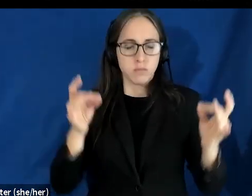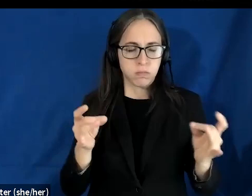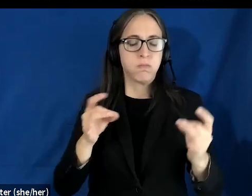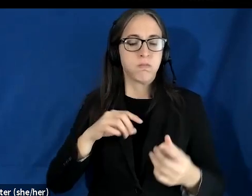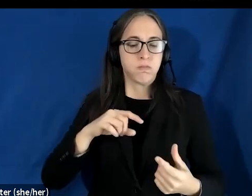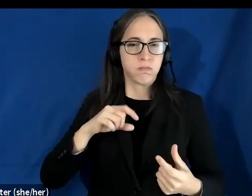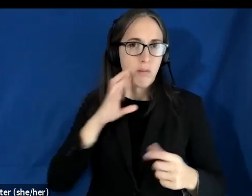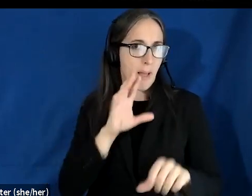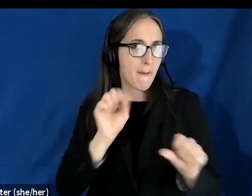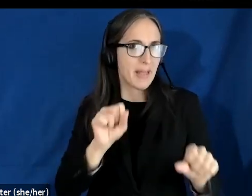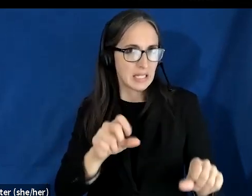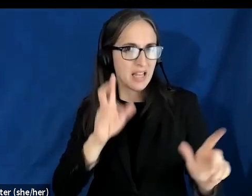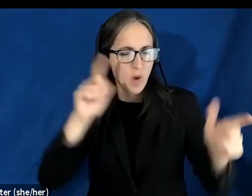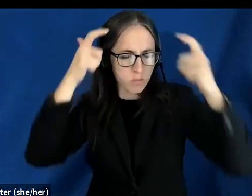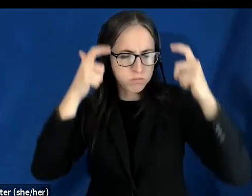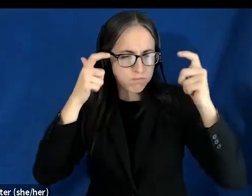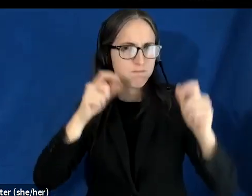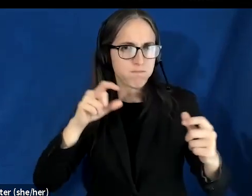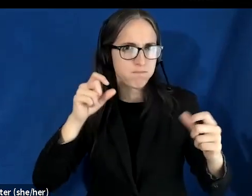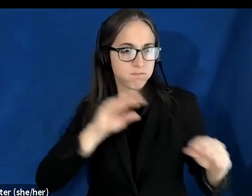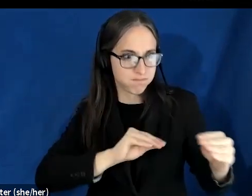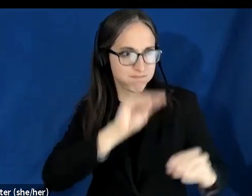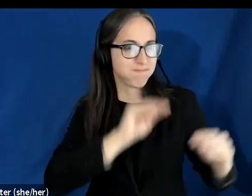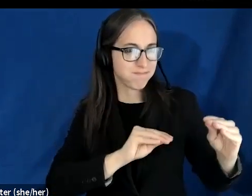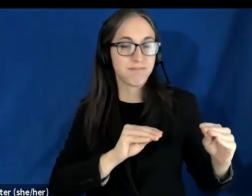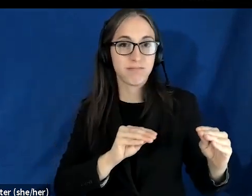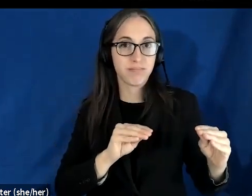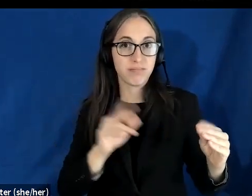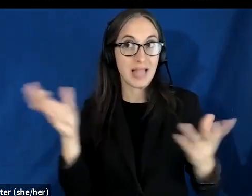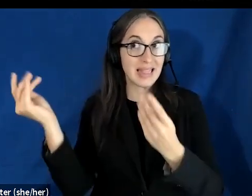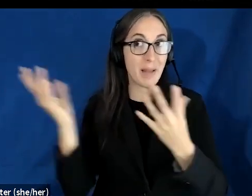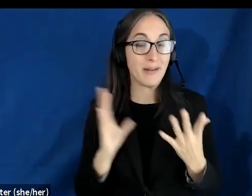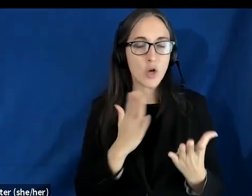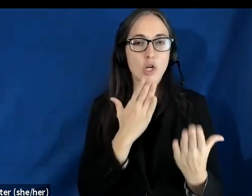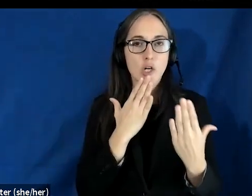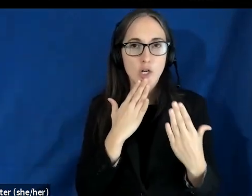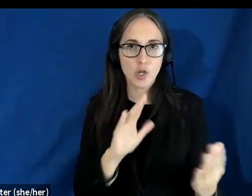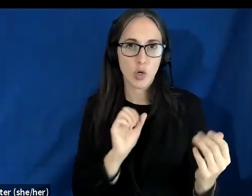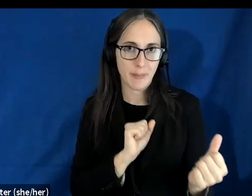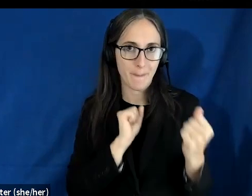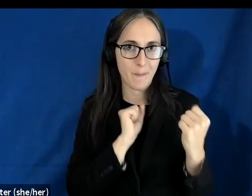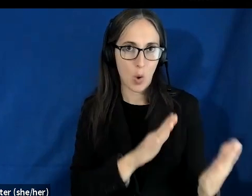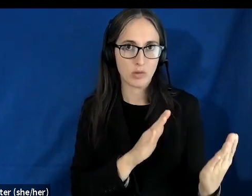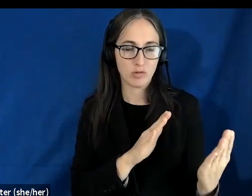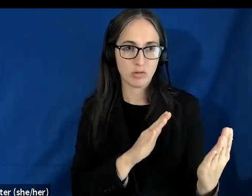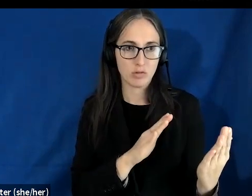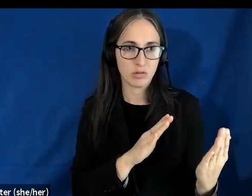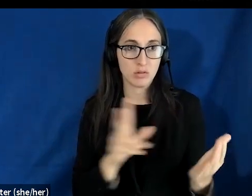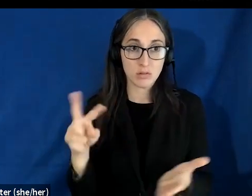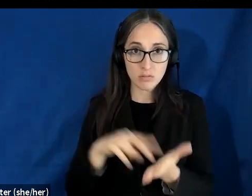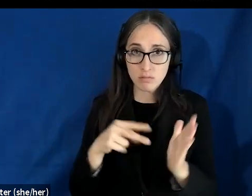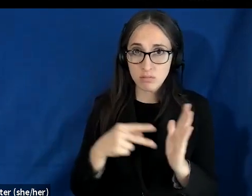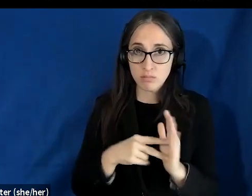what that really tells me is that this is a good approach where no longer will blind people or